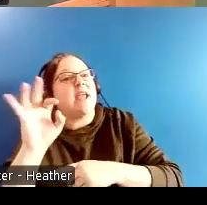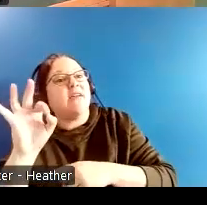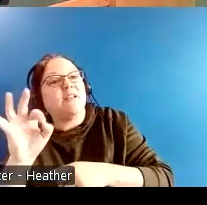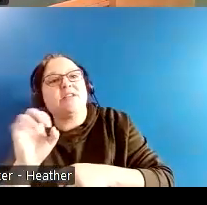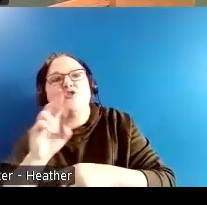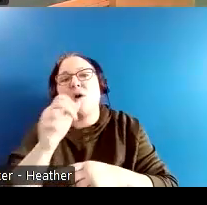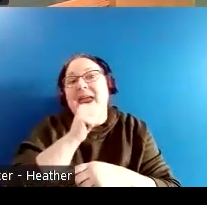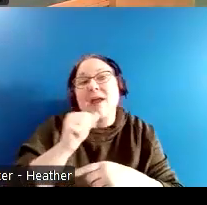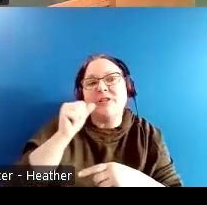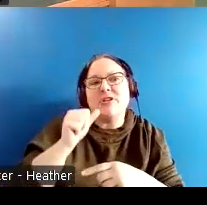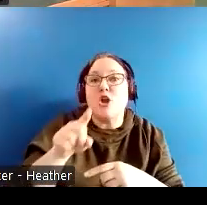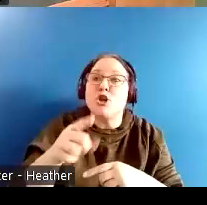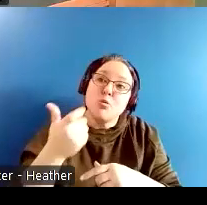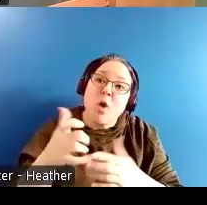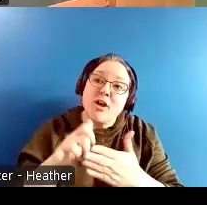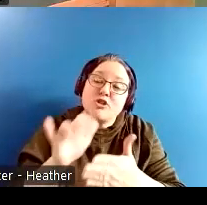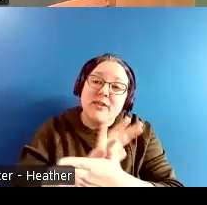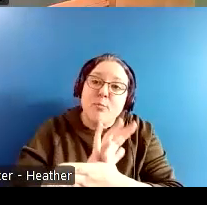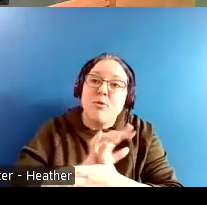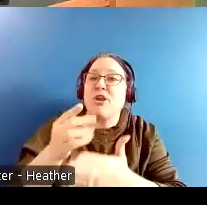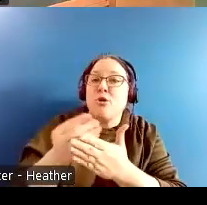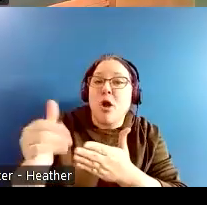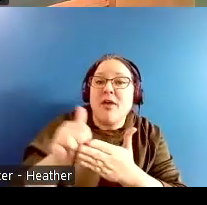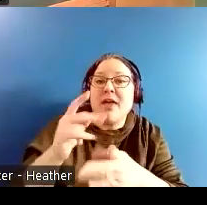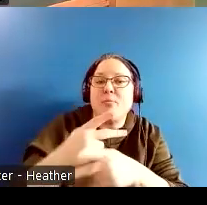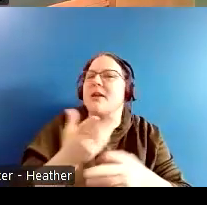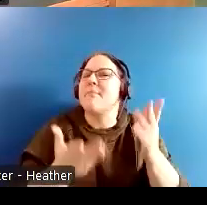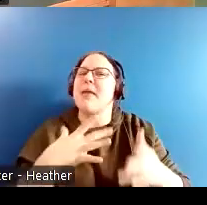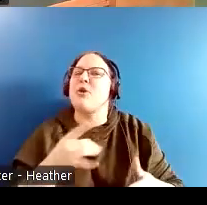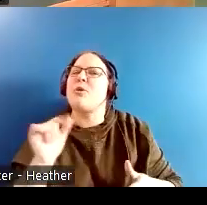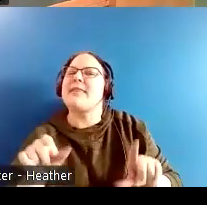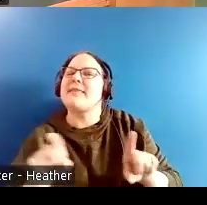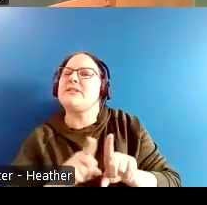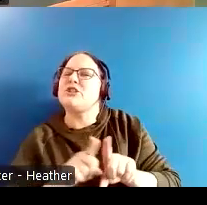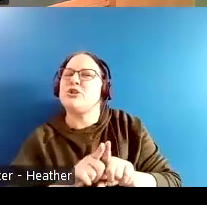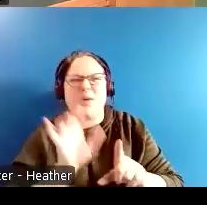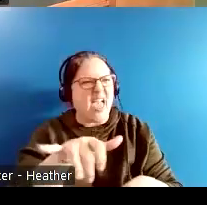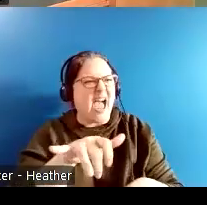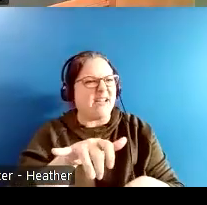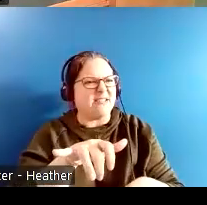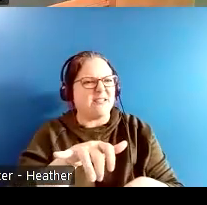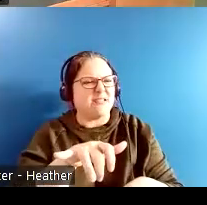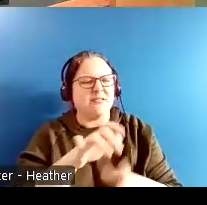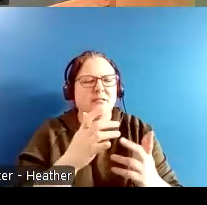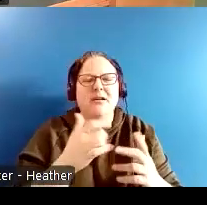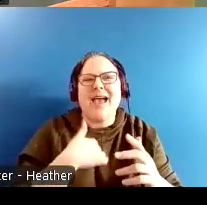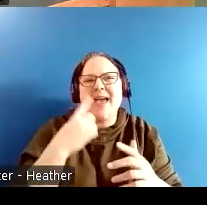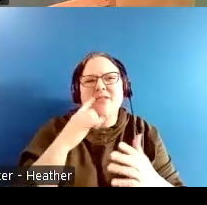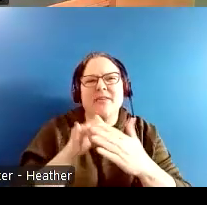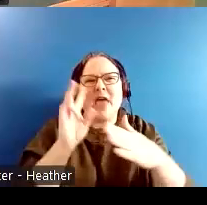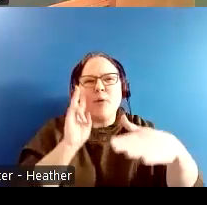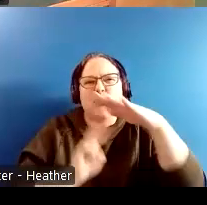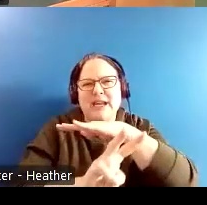Amazon, you watch this movie, you bought this product, you might like this too. So I think that's those kind of things, predictive analytics